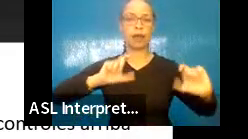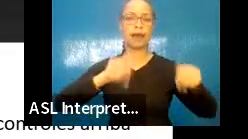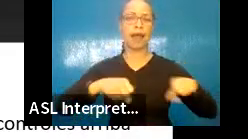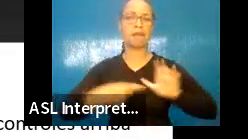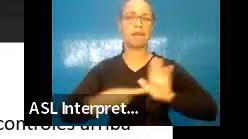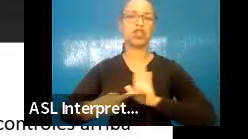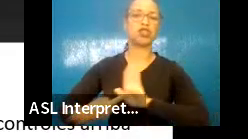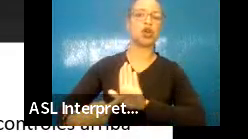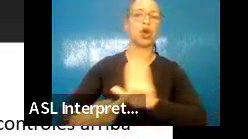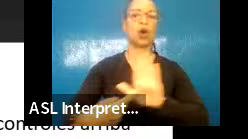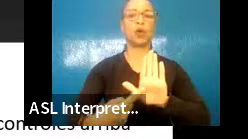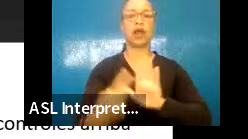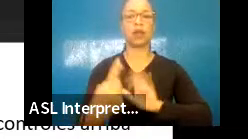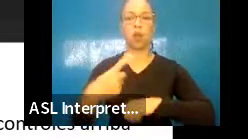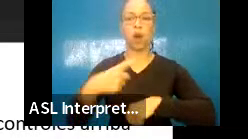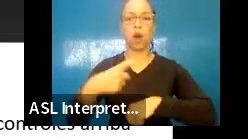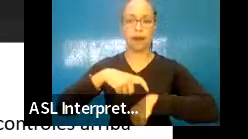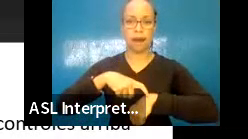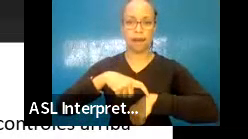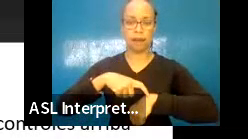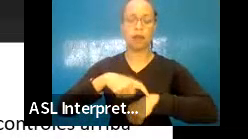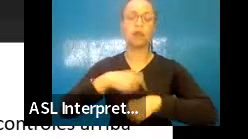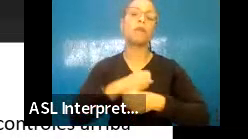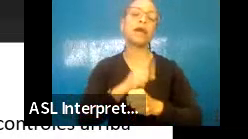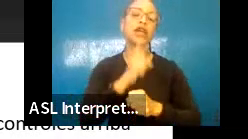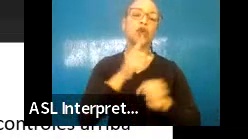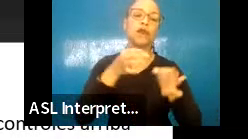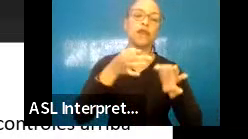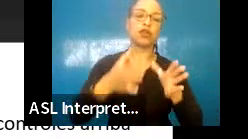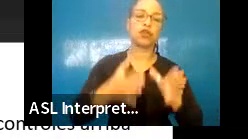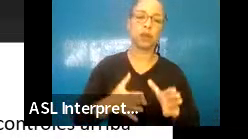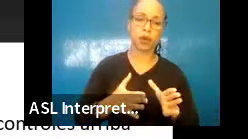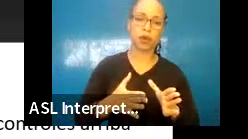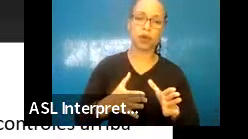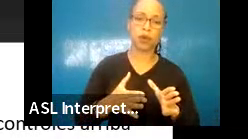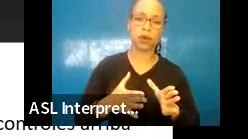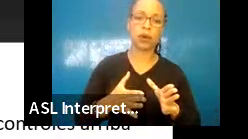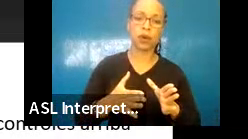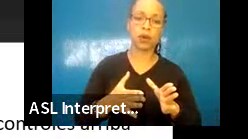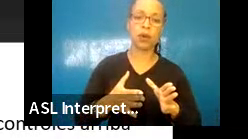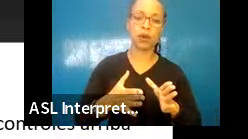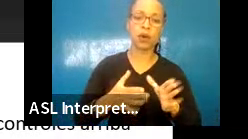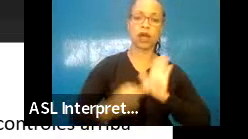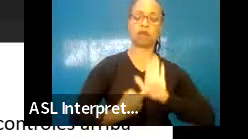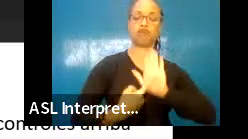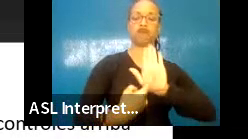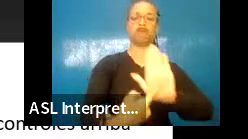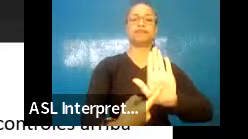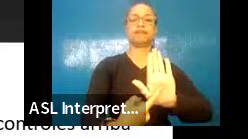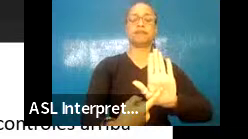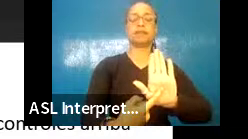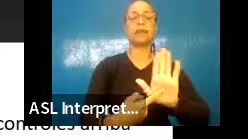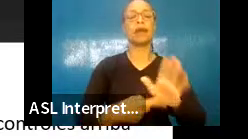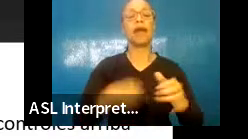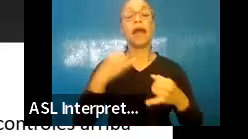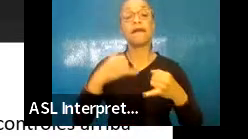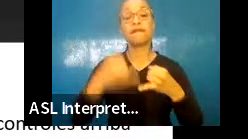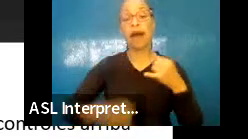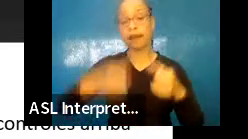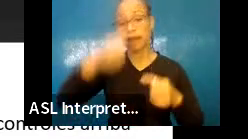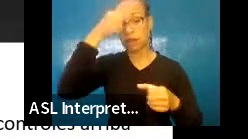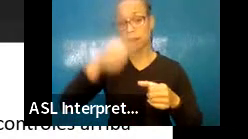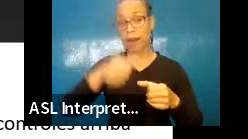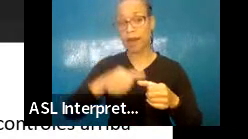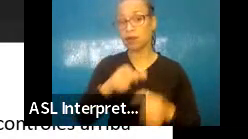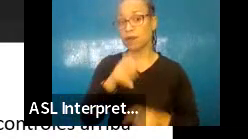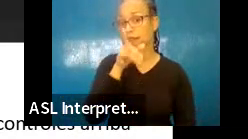at a time. So we'll make sure that our interpreter is featured. Finally, as a reminder to our